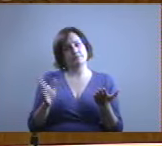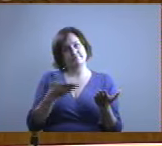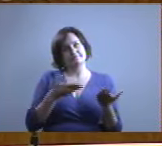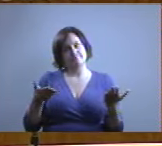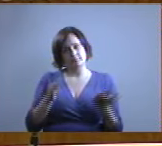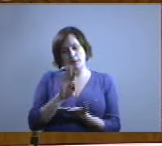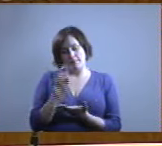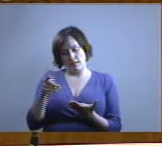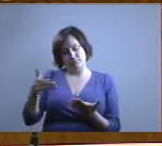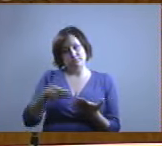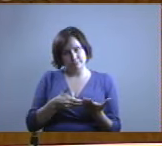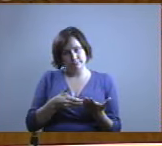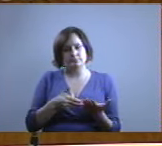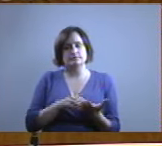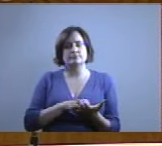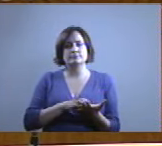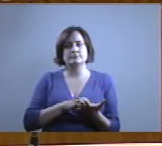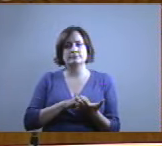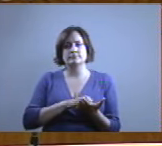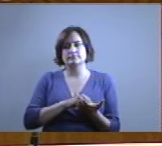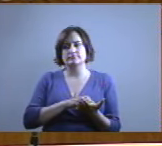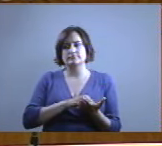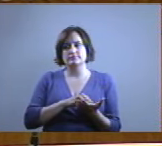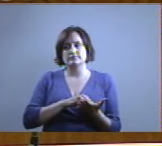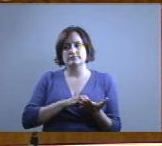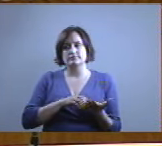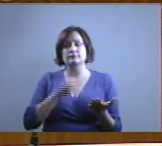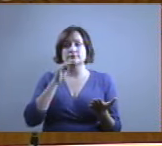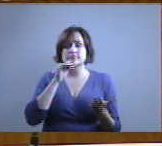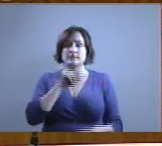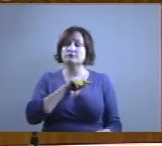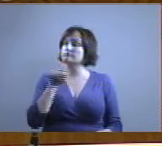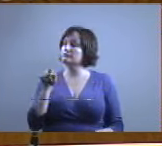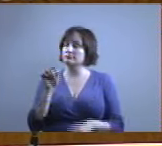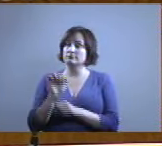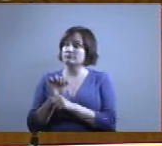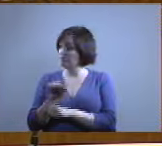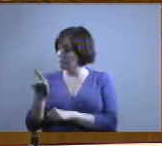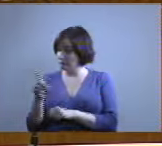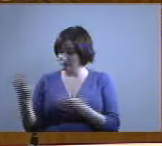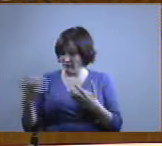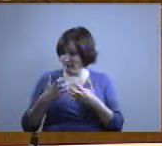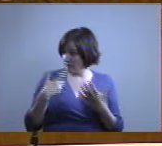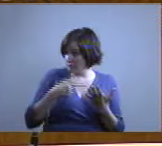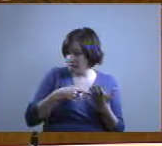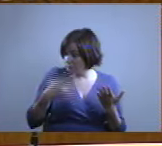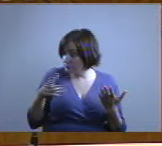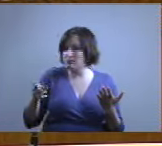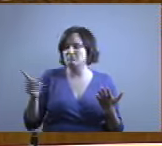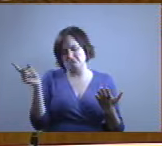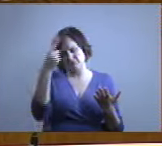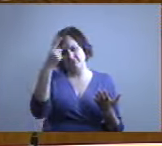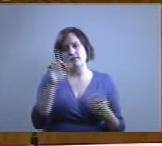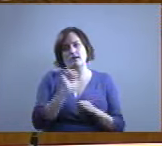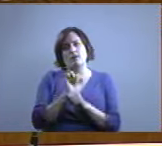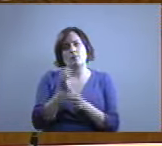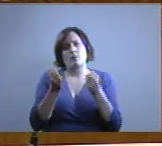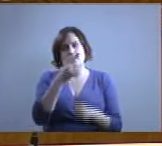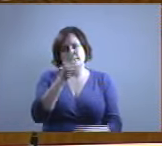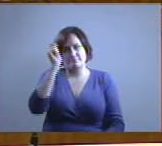which may result in non-complying employers being referred directly to the Labour Court for a fine.